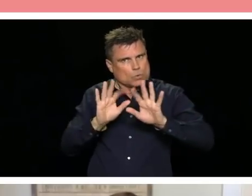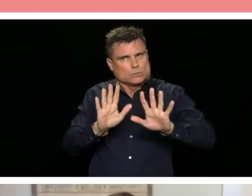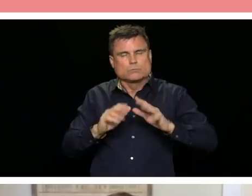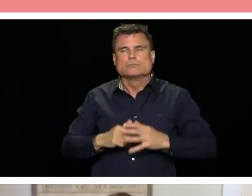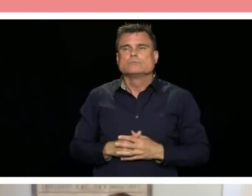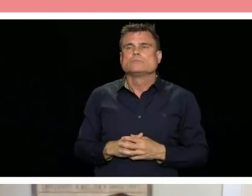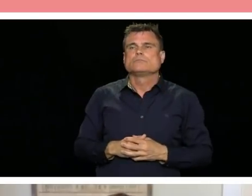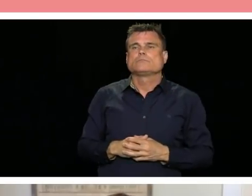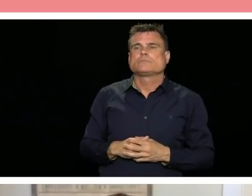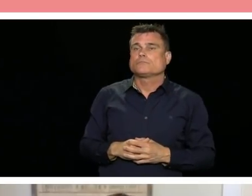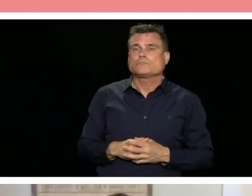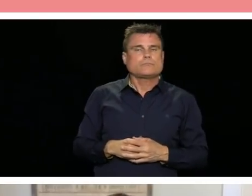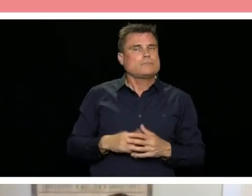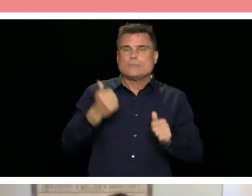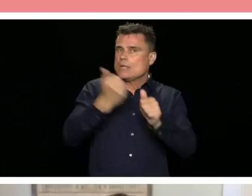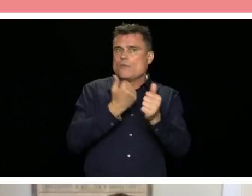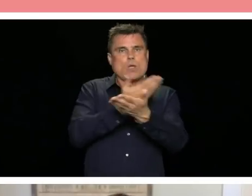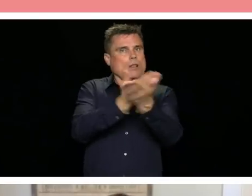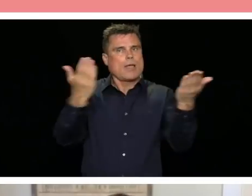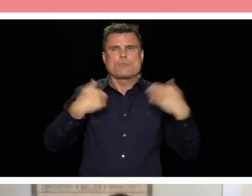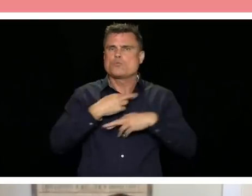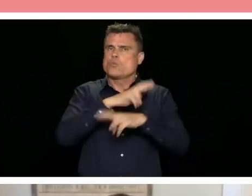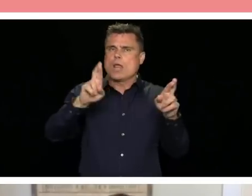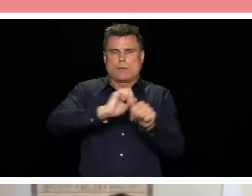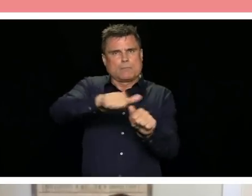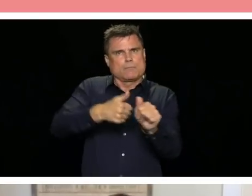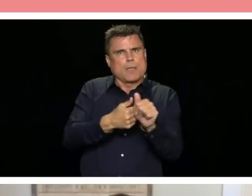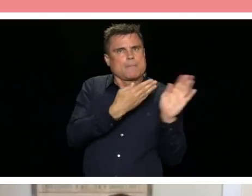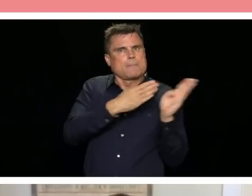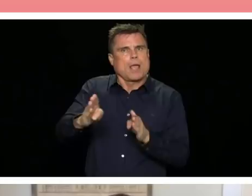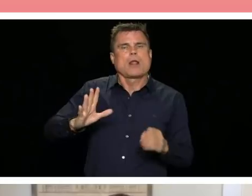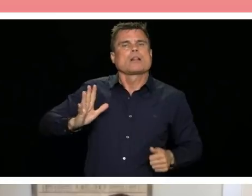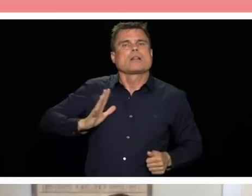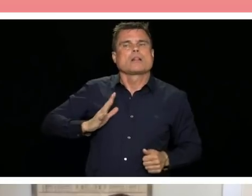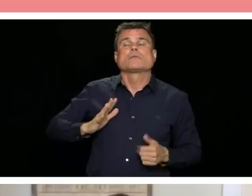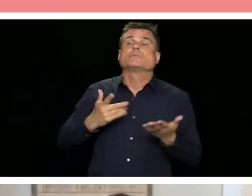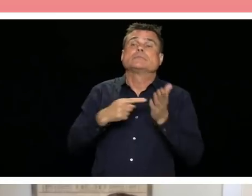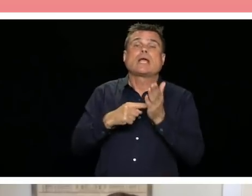everyone stays home when they're sick, that will get us even further